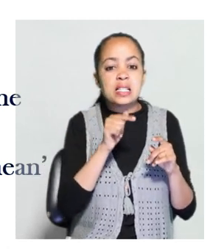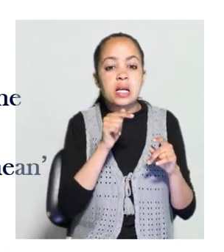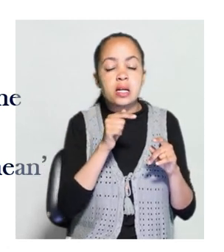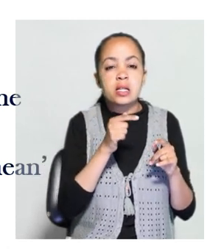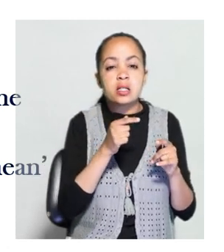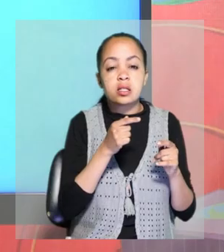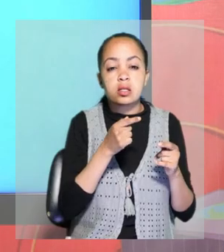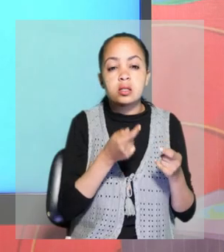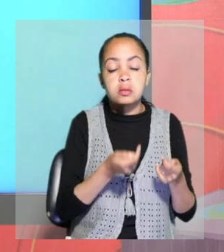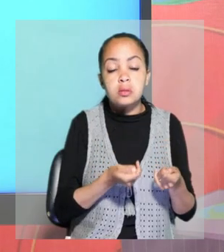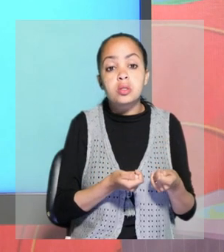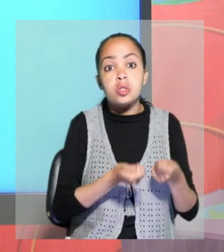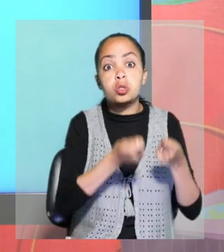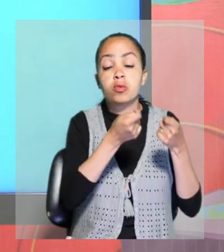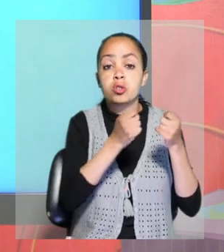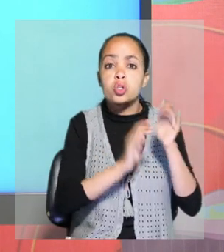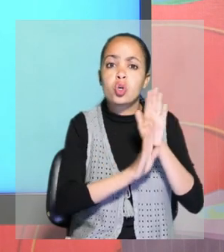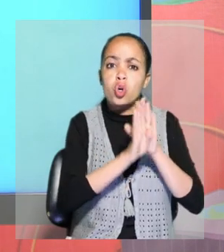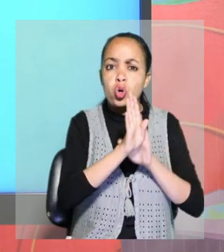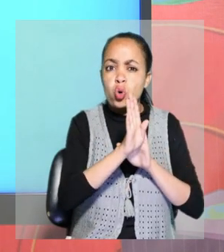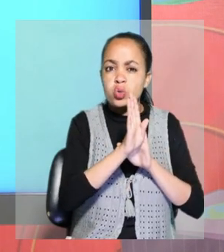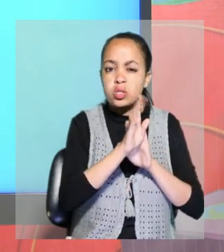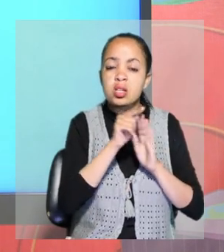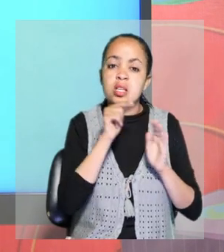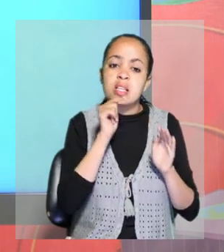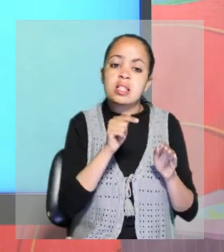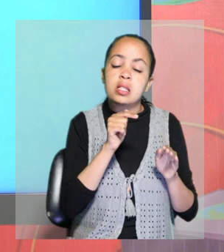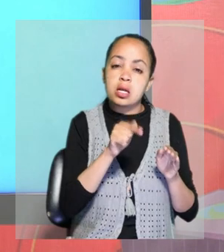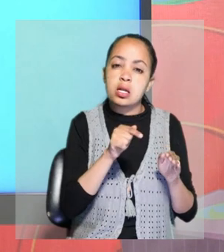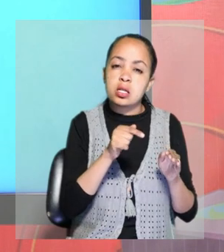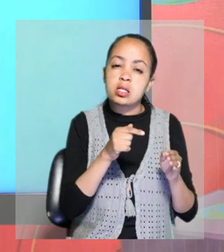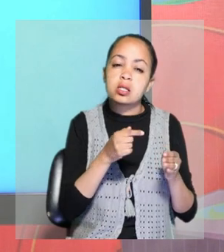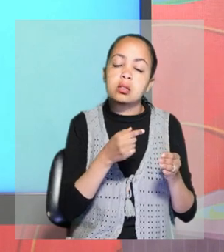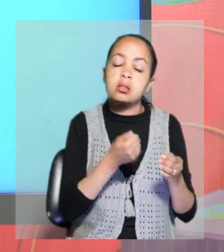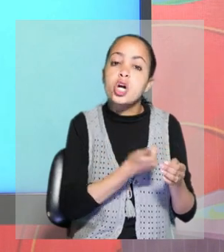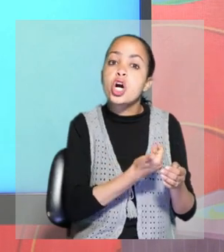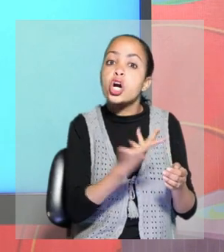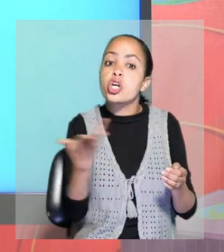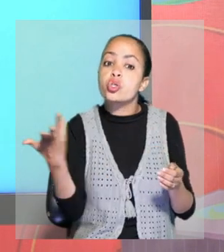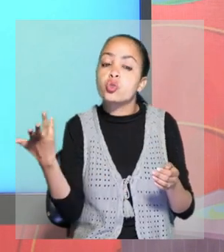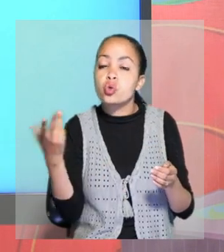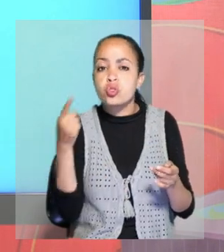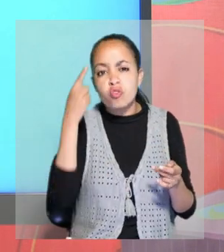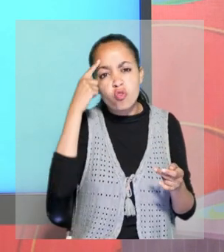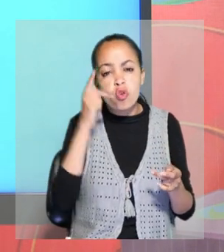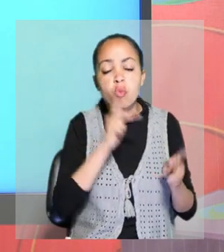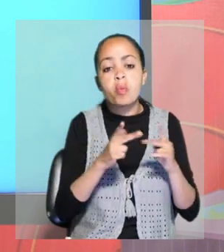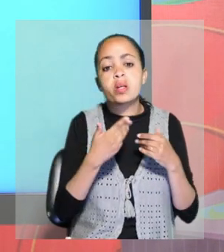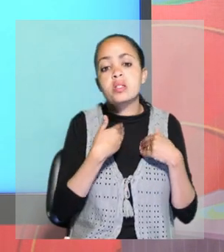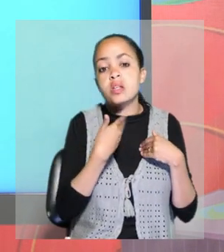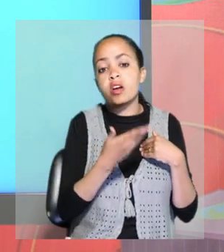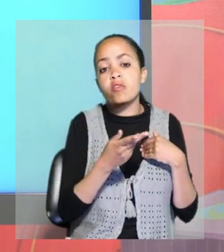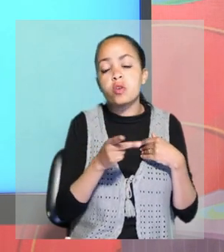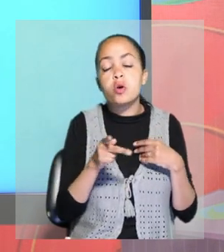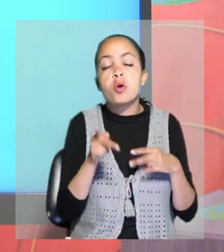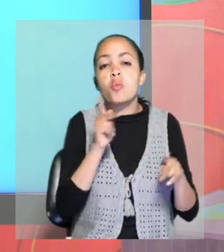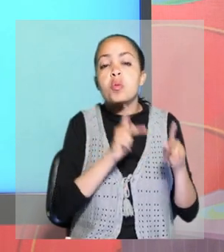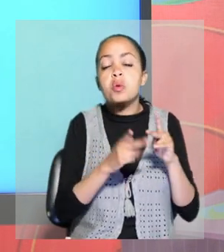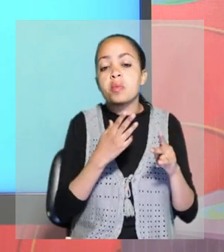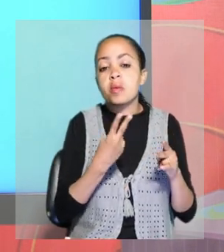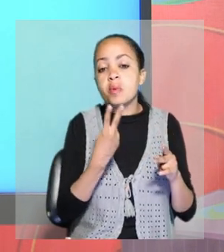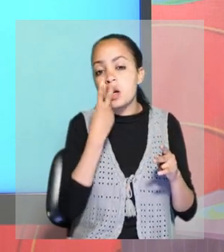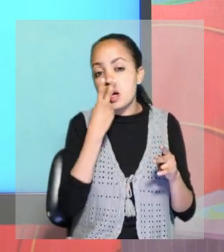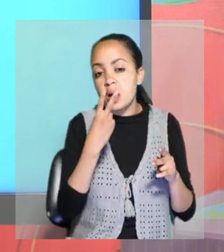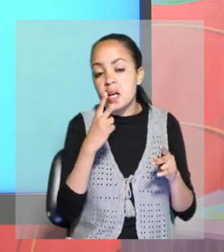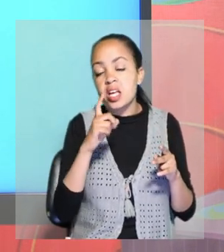a plentiful resource for population. When there is availability of resource for population, population can show